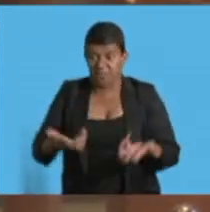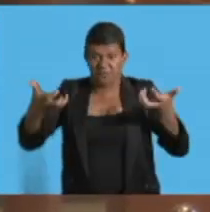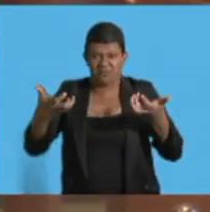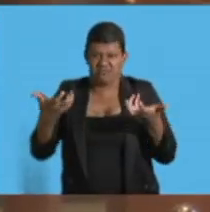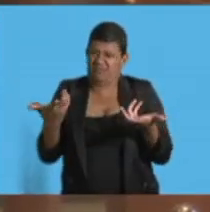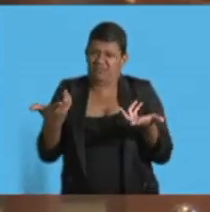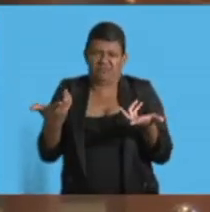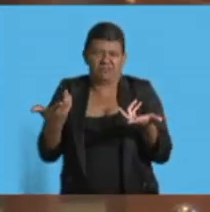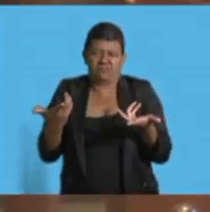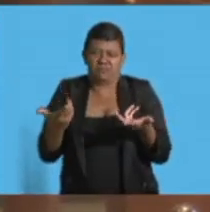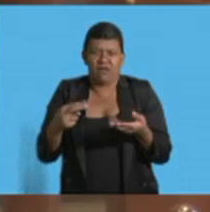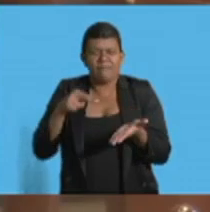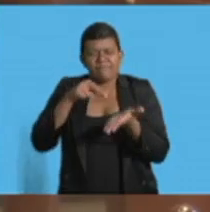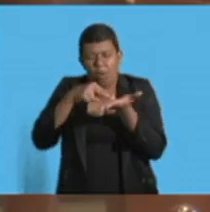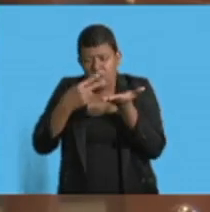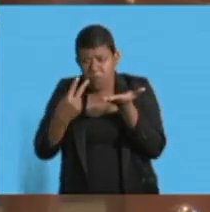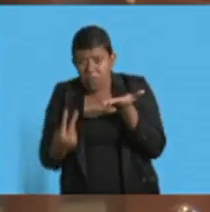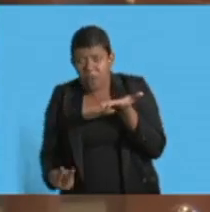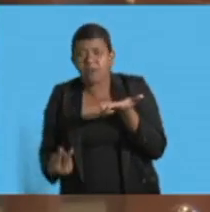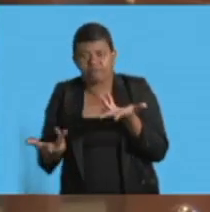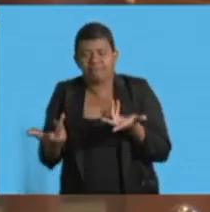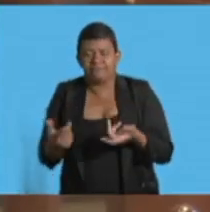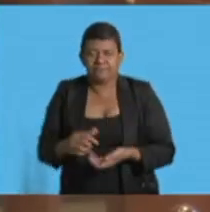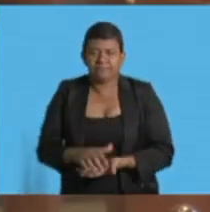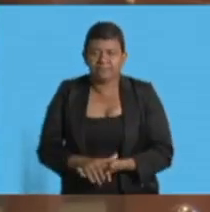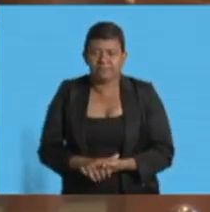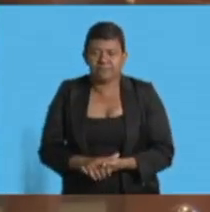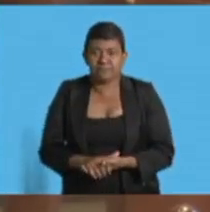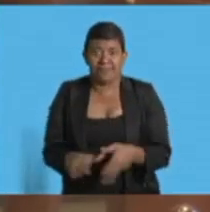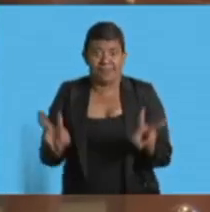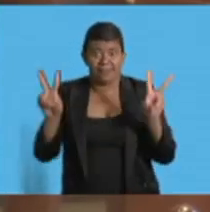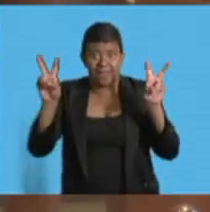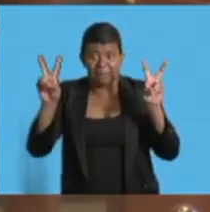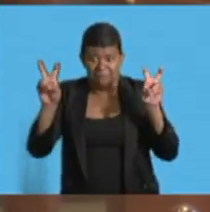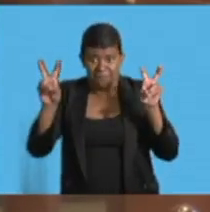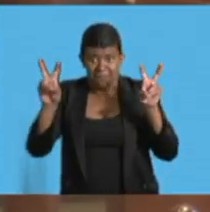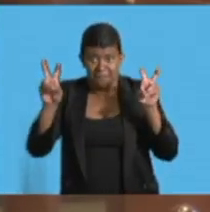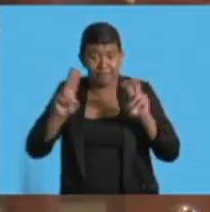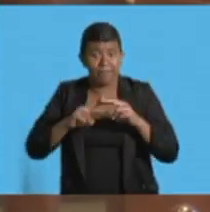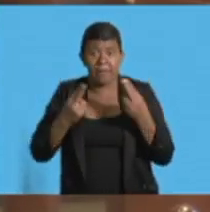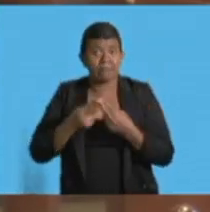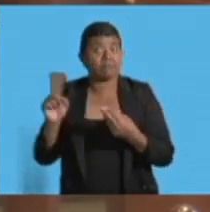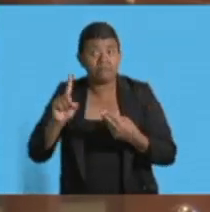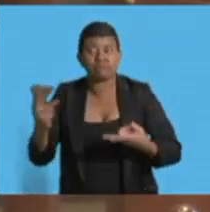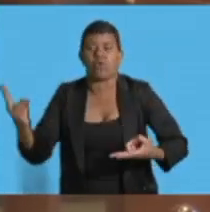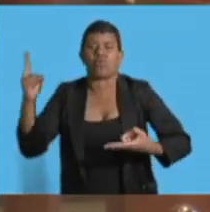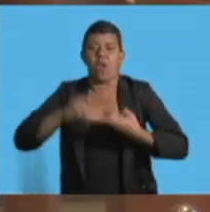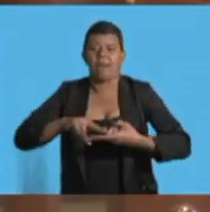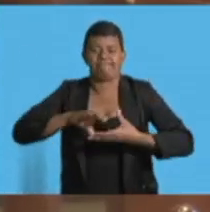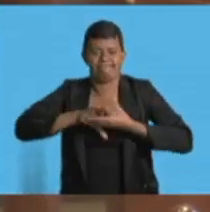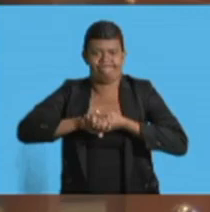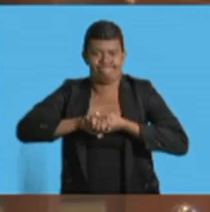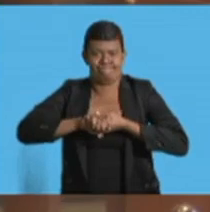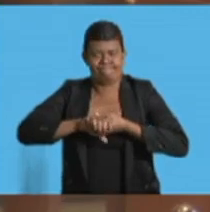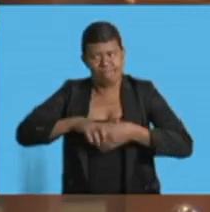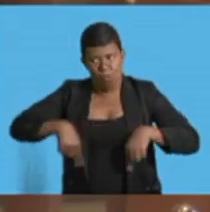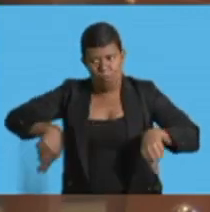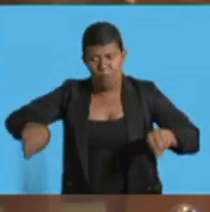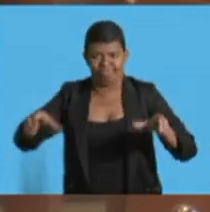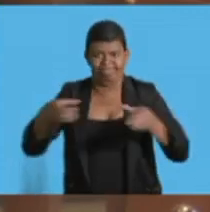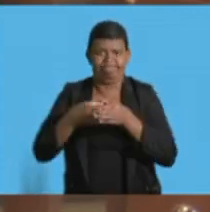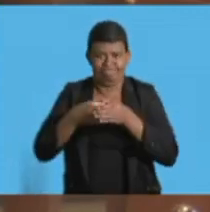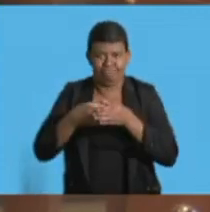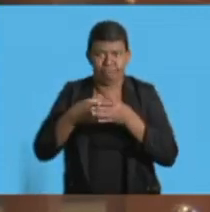The theme of family, always unity, achieved through working together and supporting each other as God